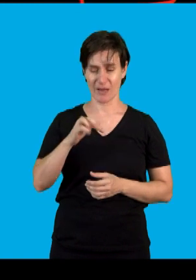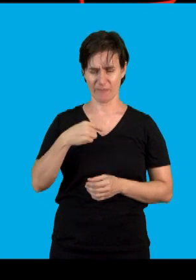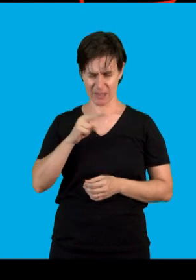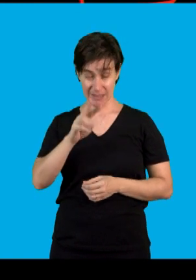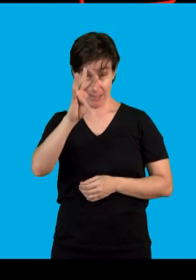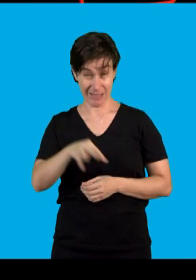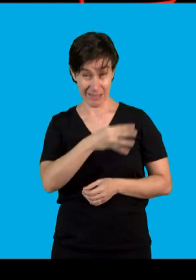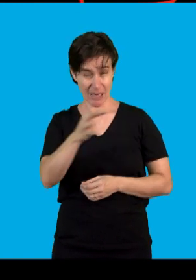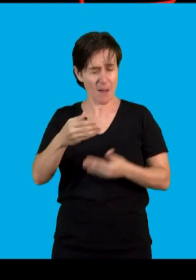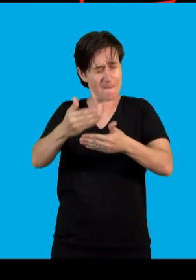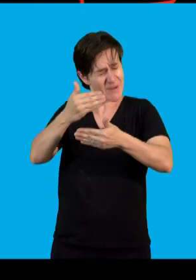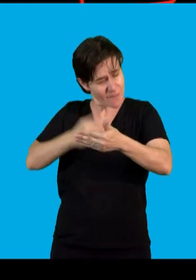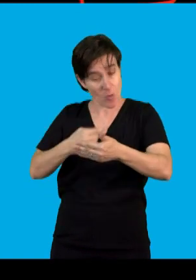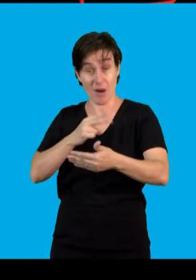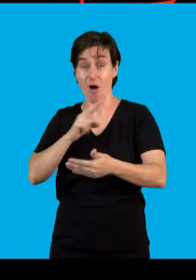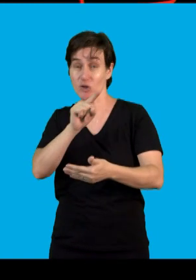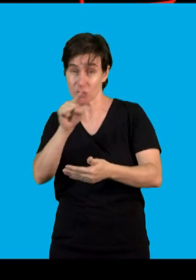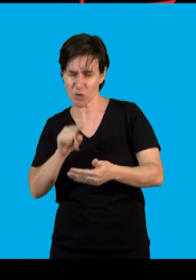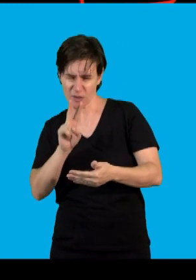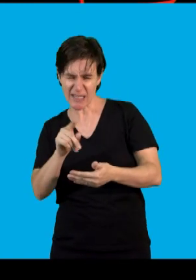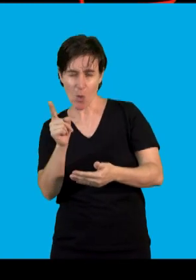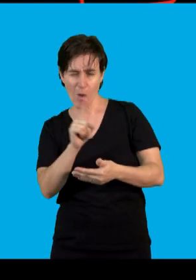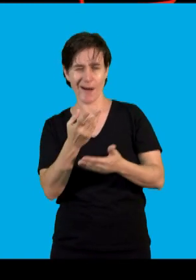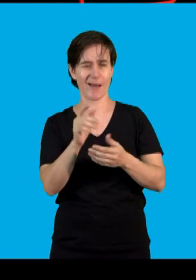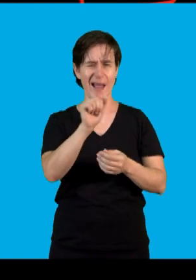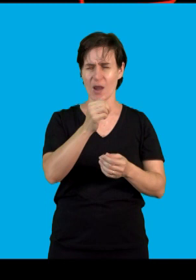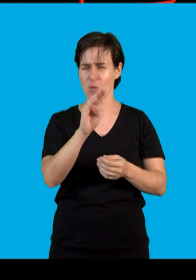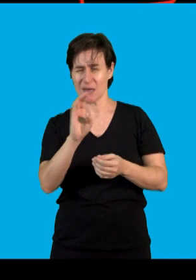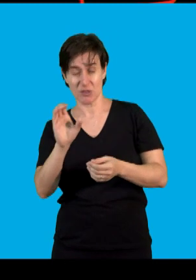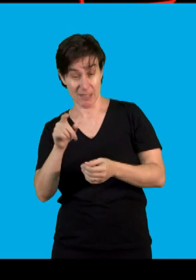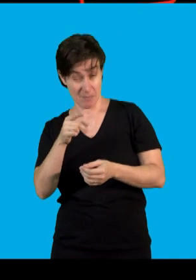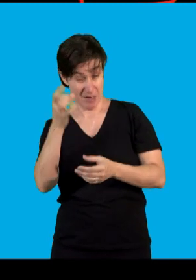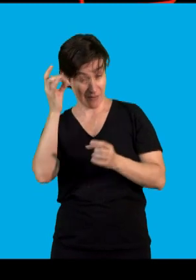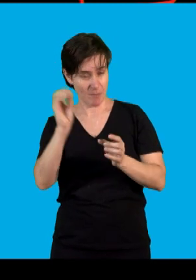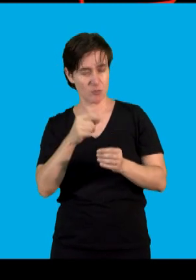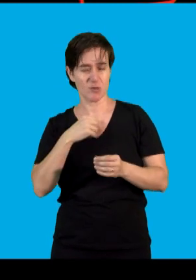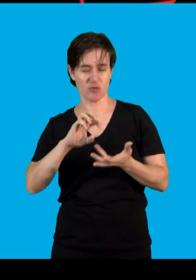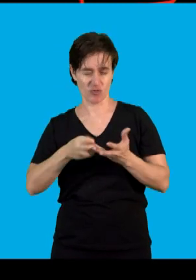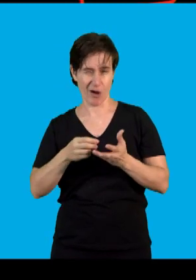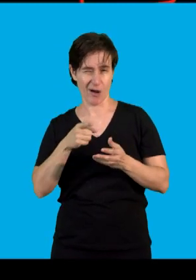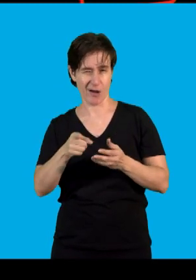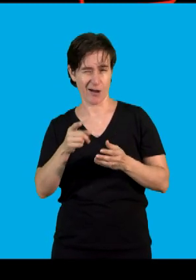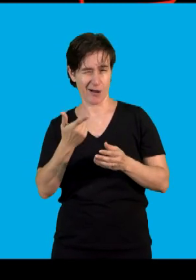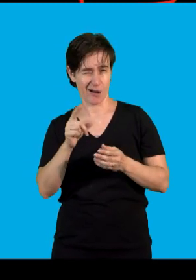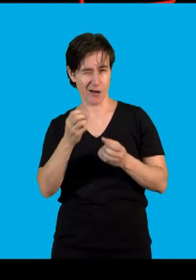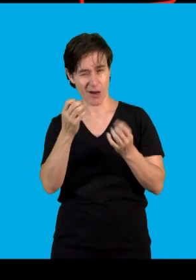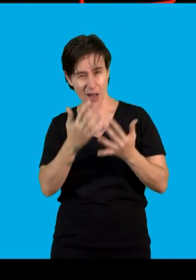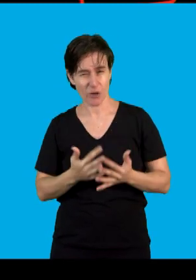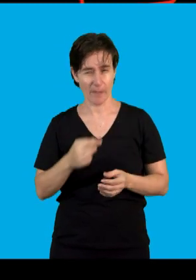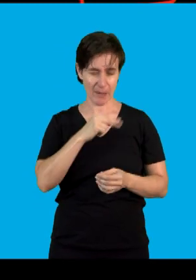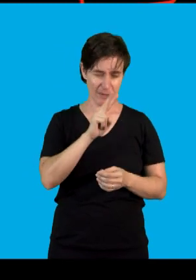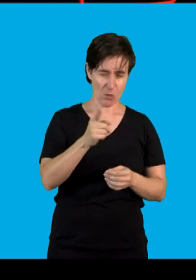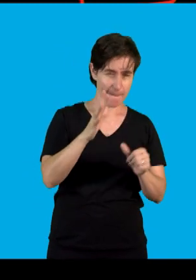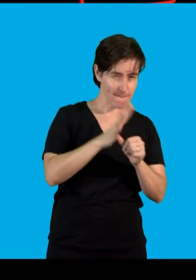table, first you look at the information, highlight the keywords, and then